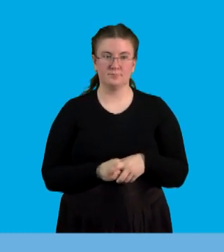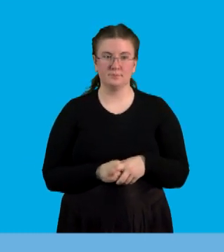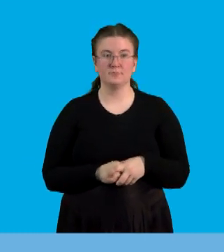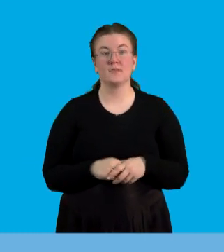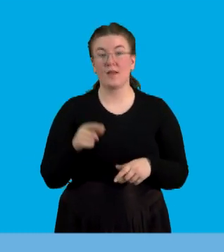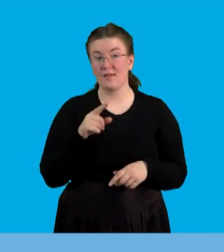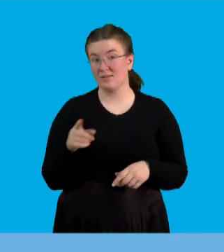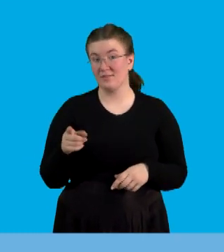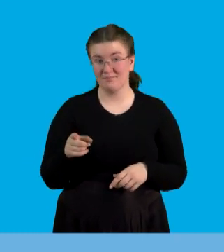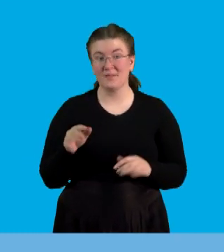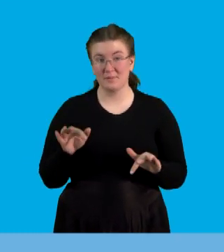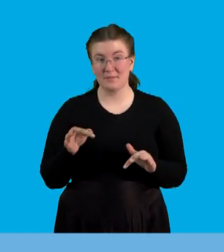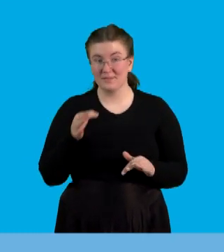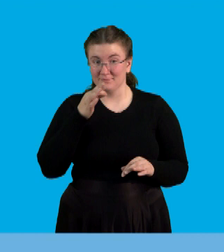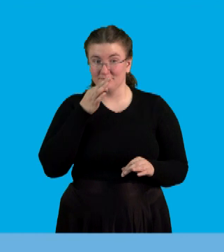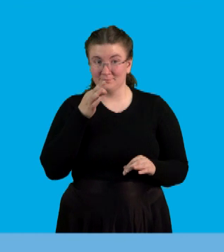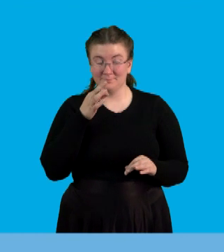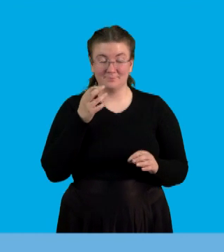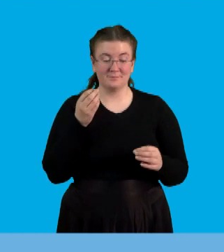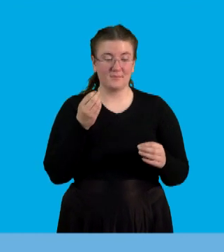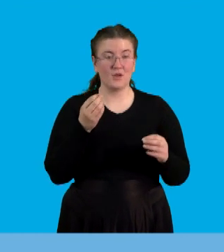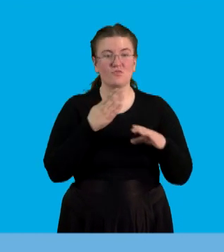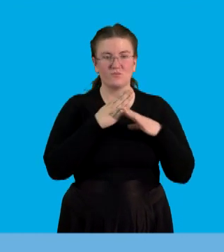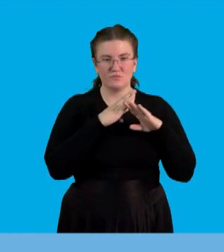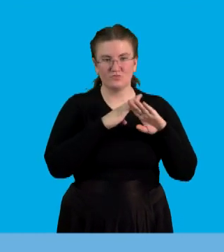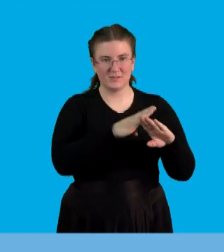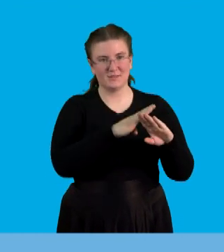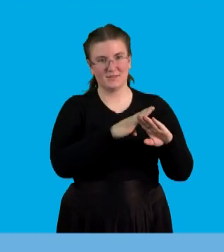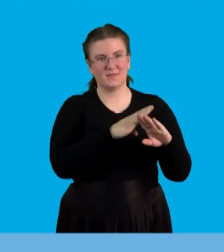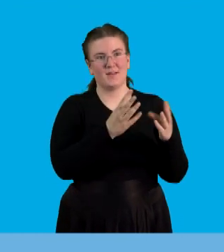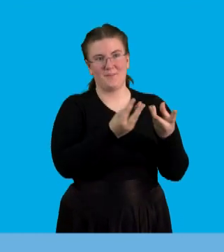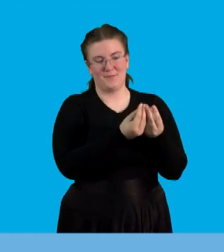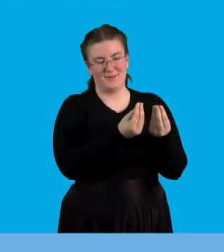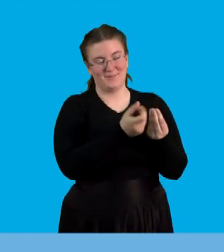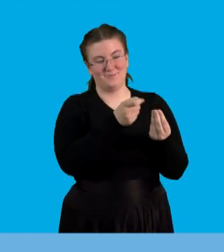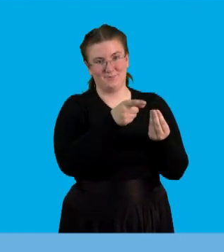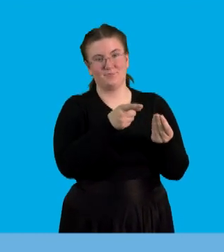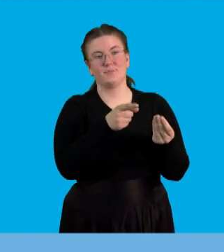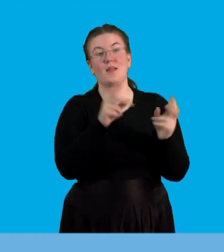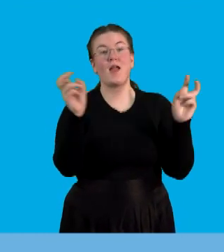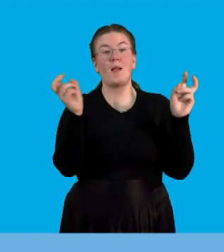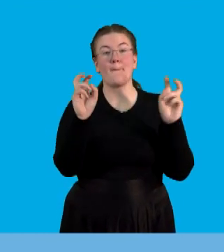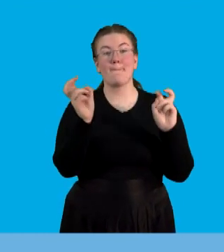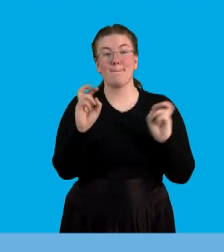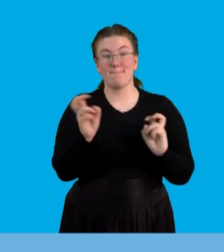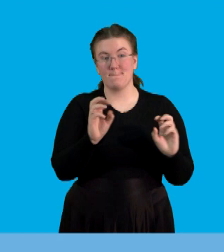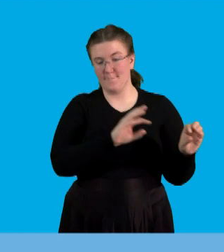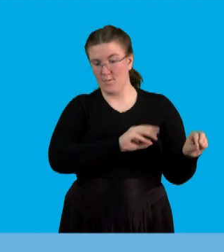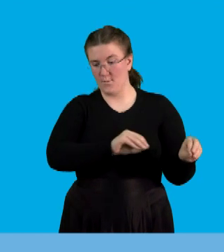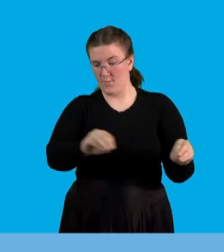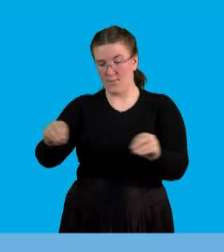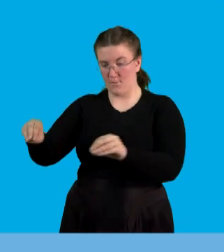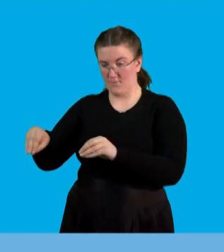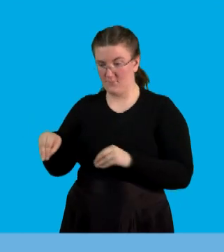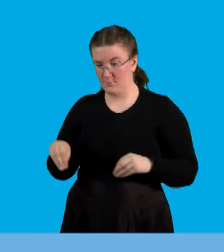So now, these resistors, they are said to resist the movement of electrons, as they getting their name from there, that they are resisting